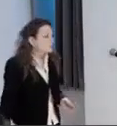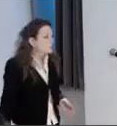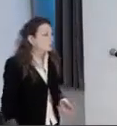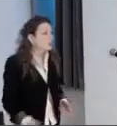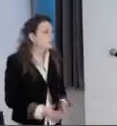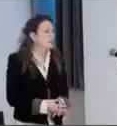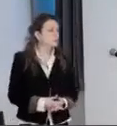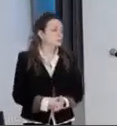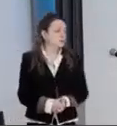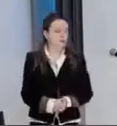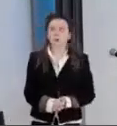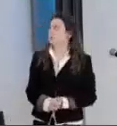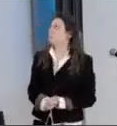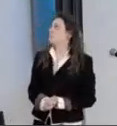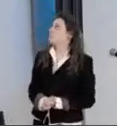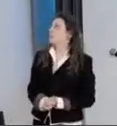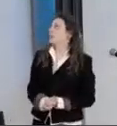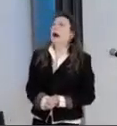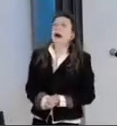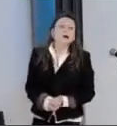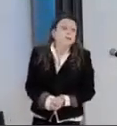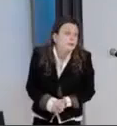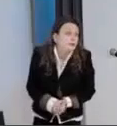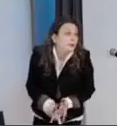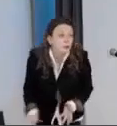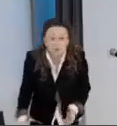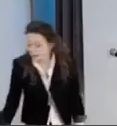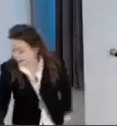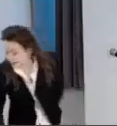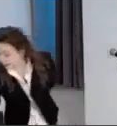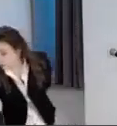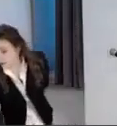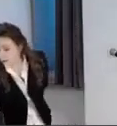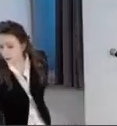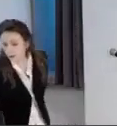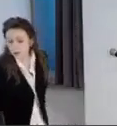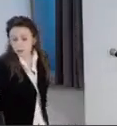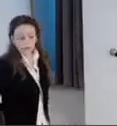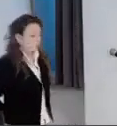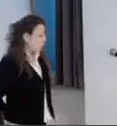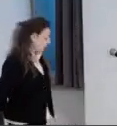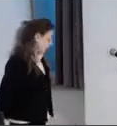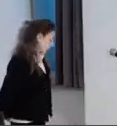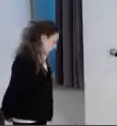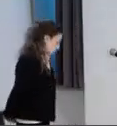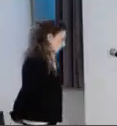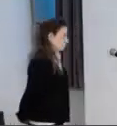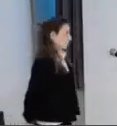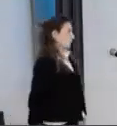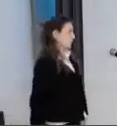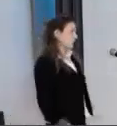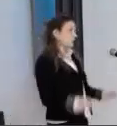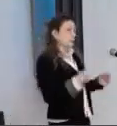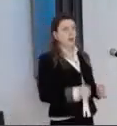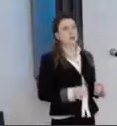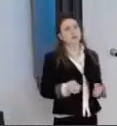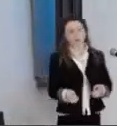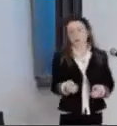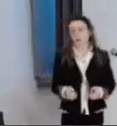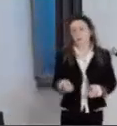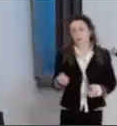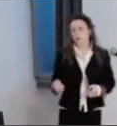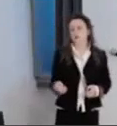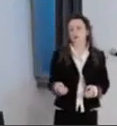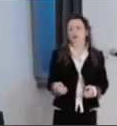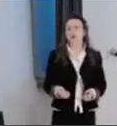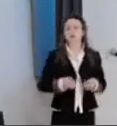How plausible is Zangwill's position? I think that actually this is rather plausible when it comes to precisely the case that